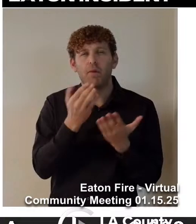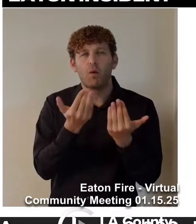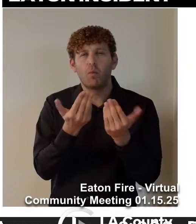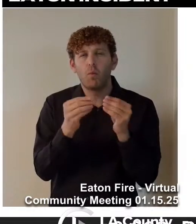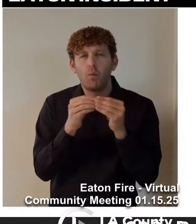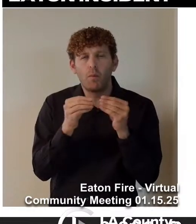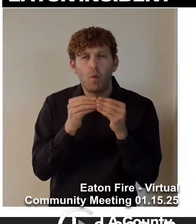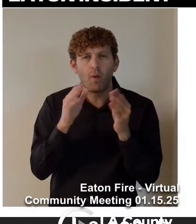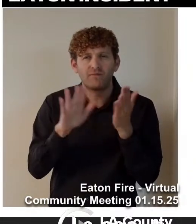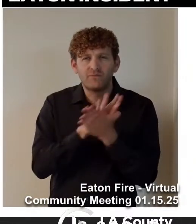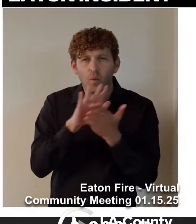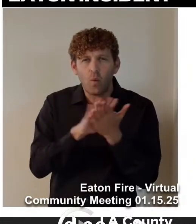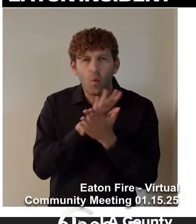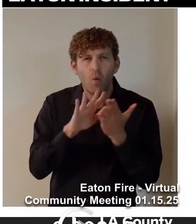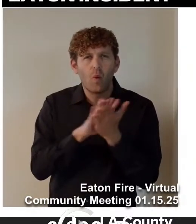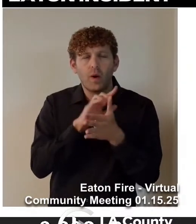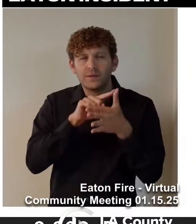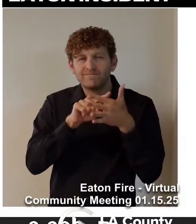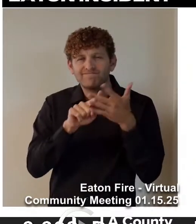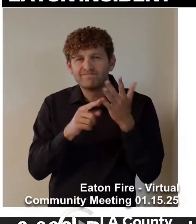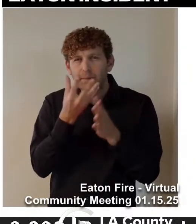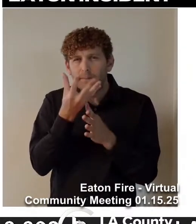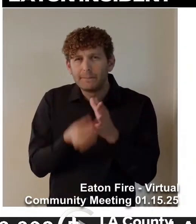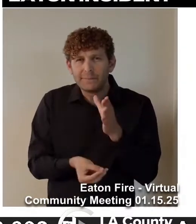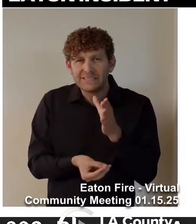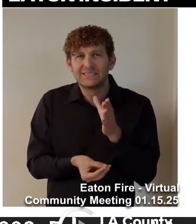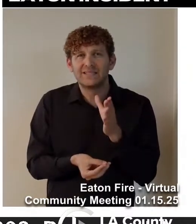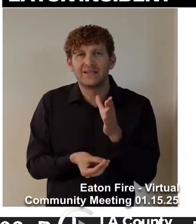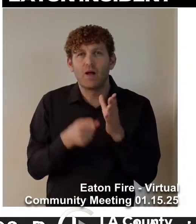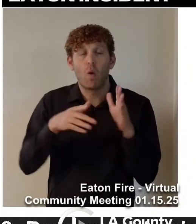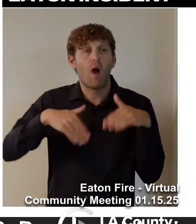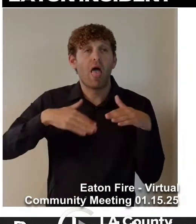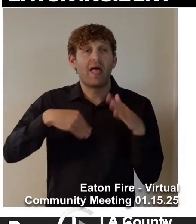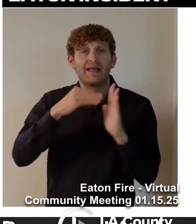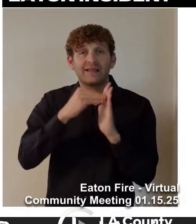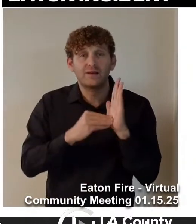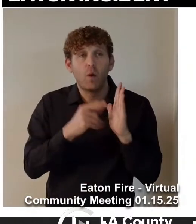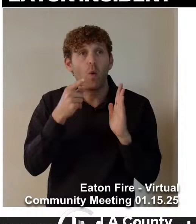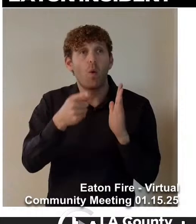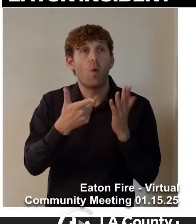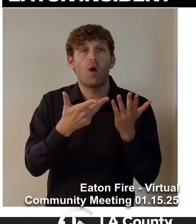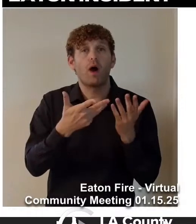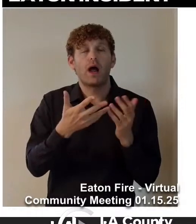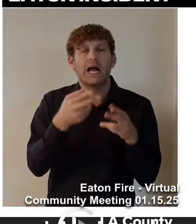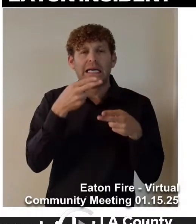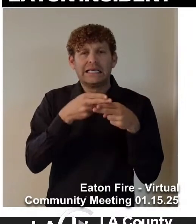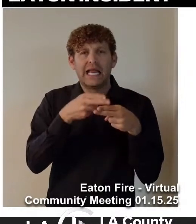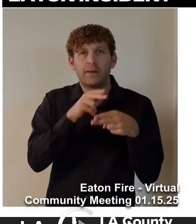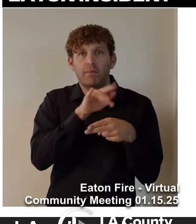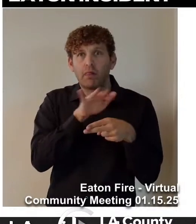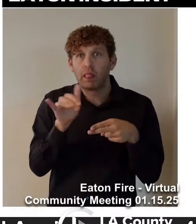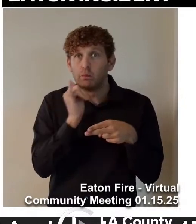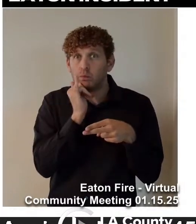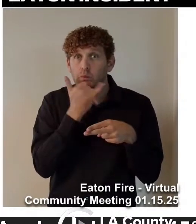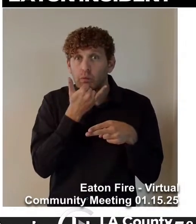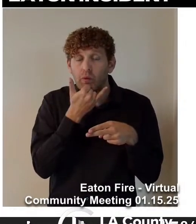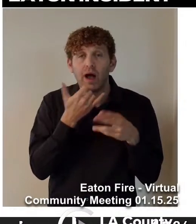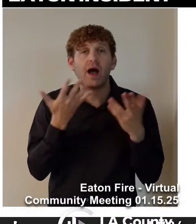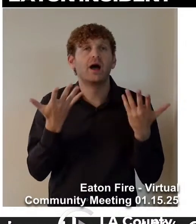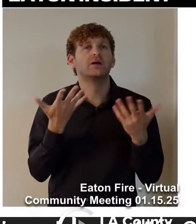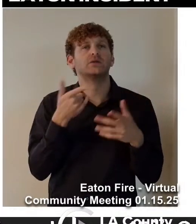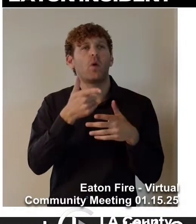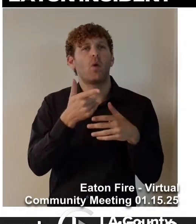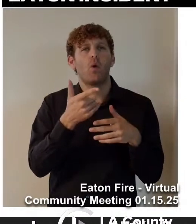complete your application process. Sometimes that could be as small as your name was spelled incorrectly and we need to get that fixed, or a